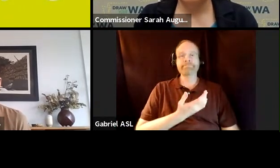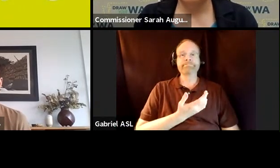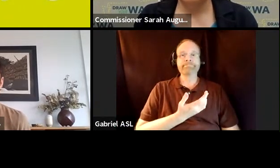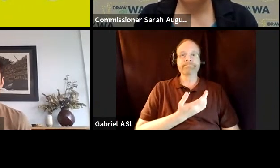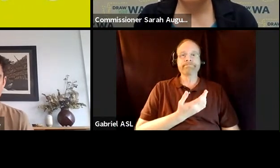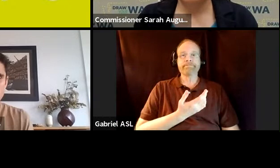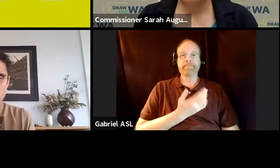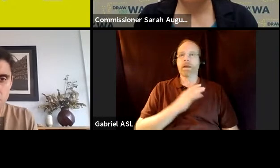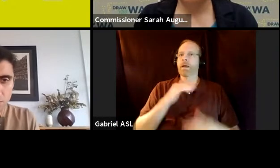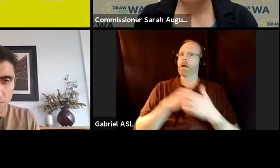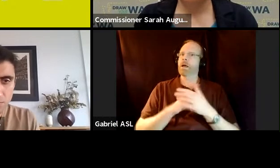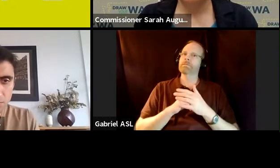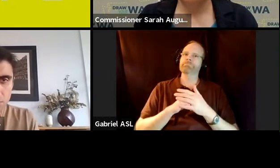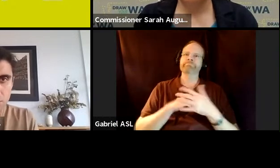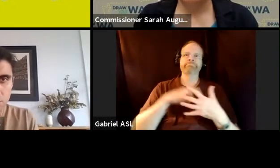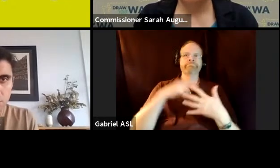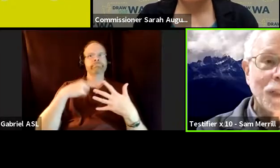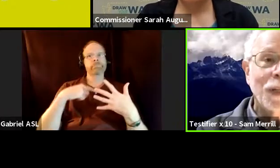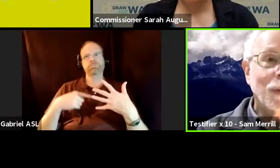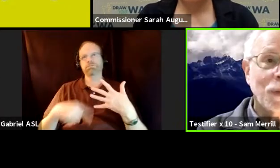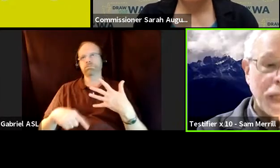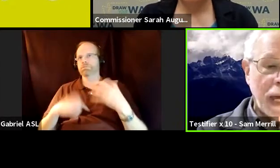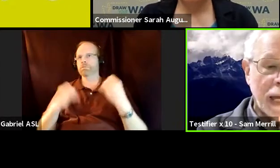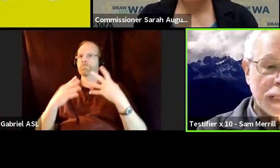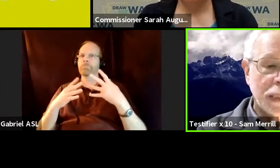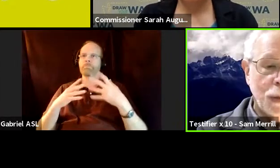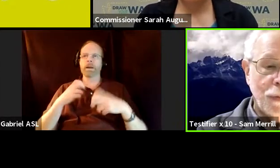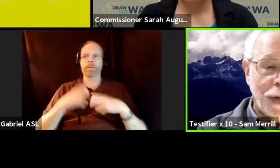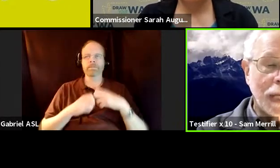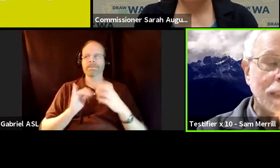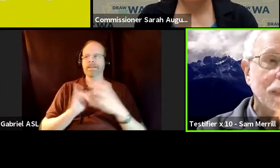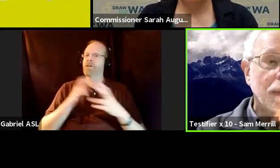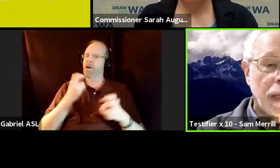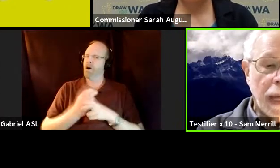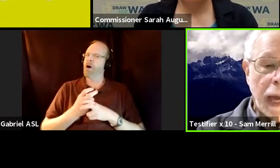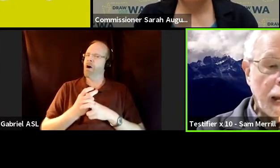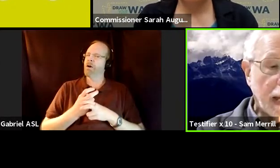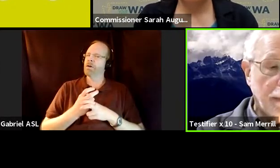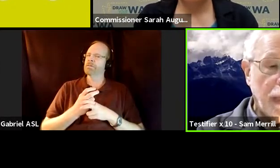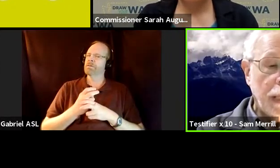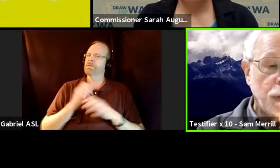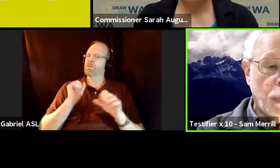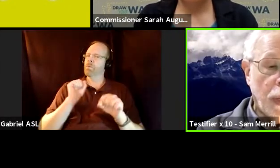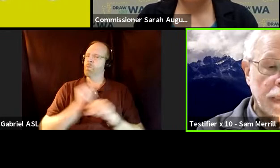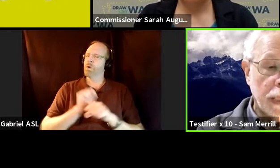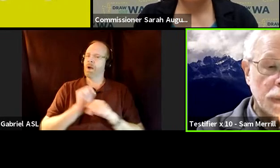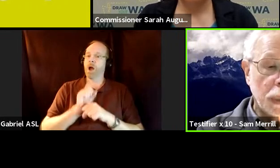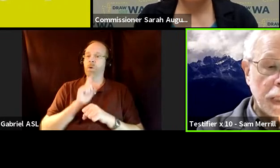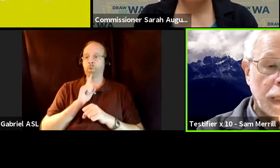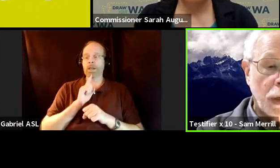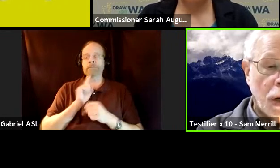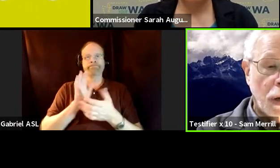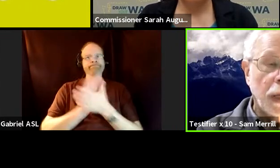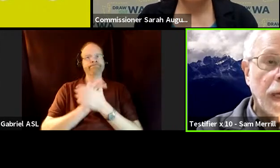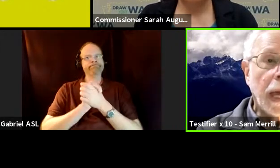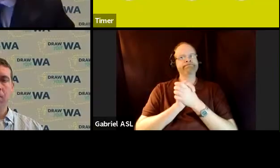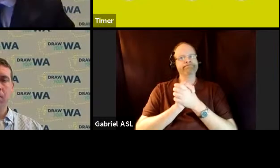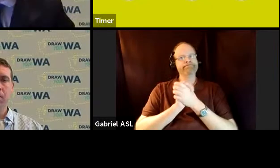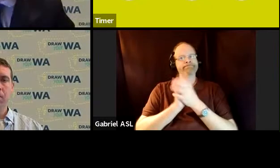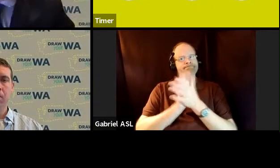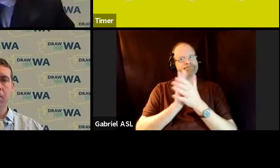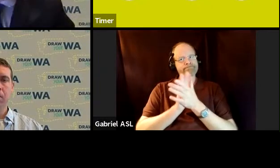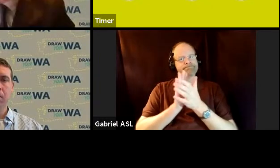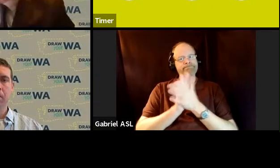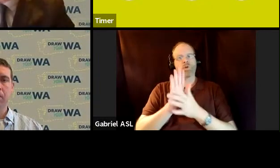amid all the possible potholes, is a difficult task that you face. And I commend your willingness to take it on